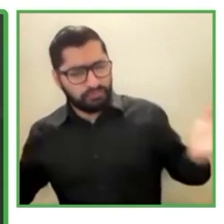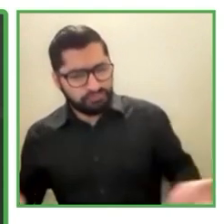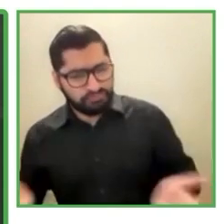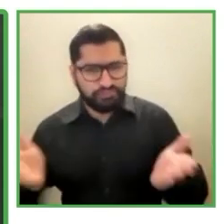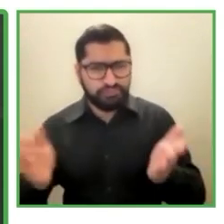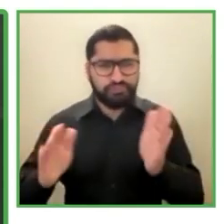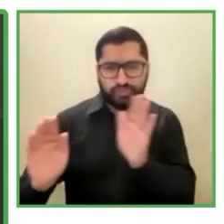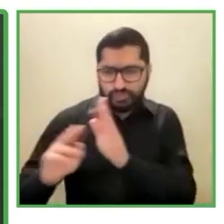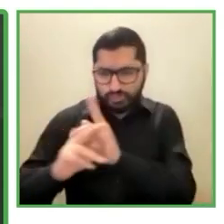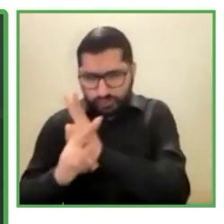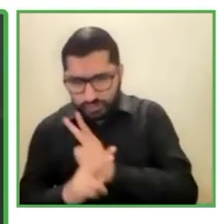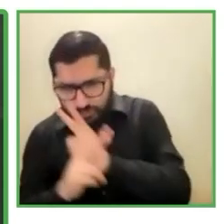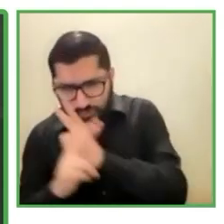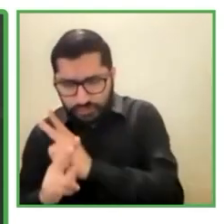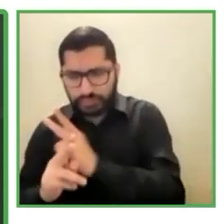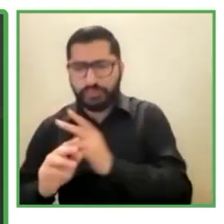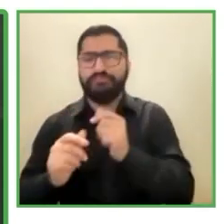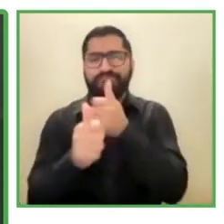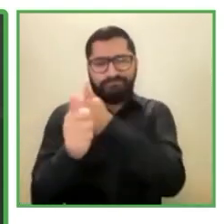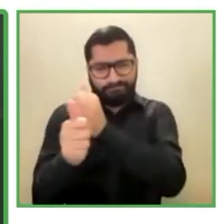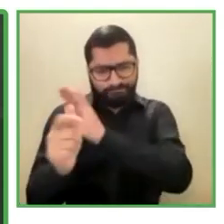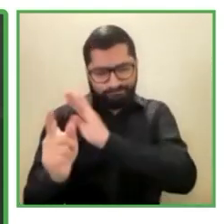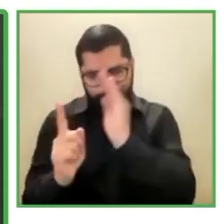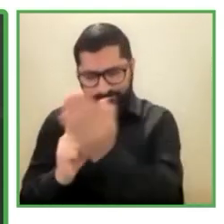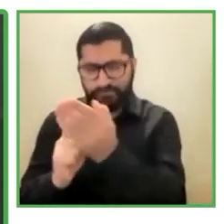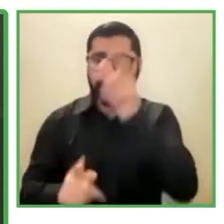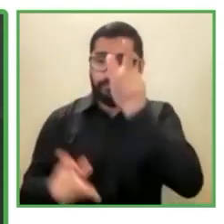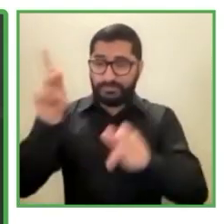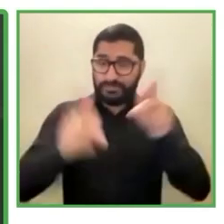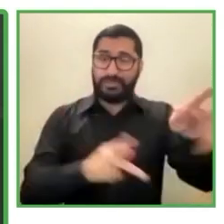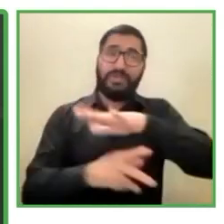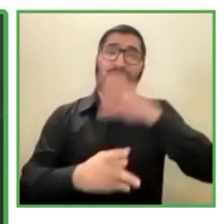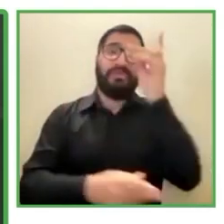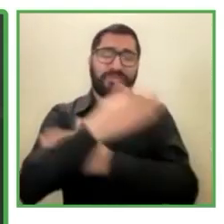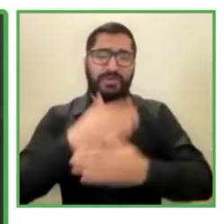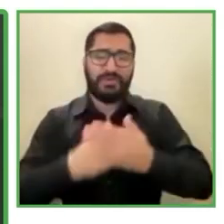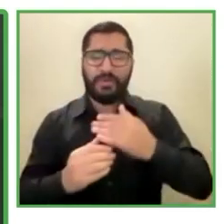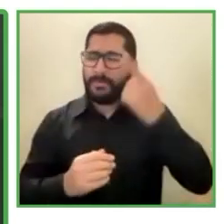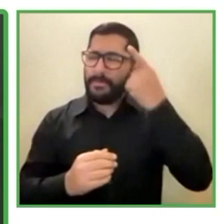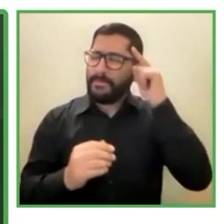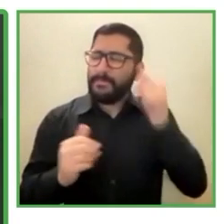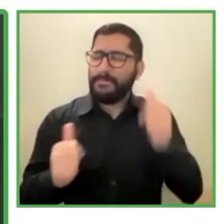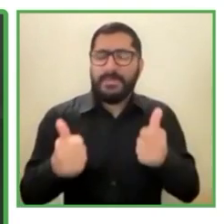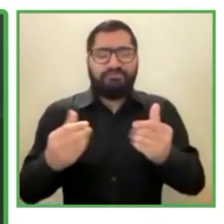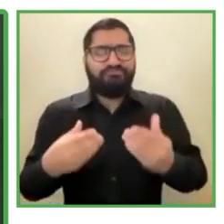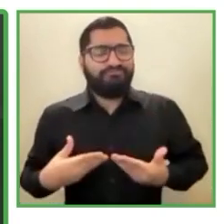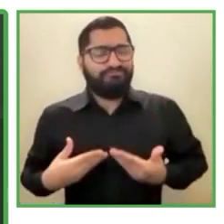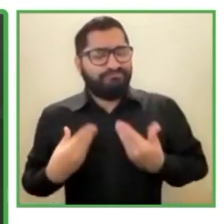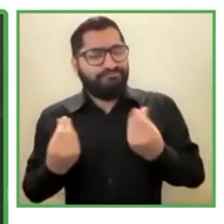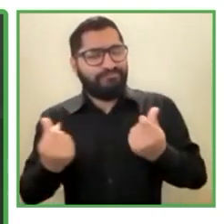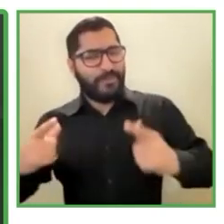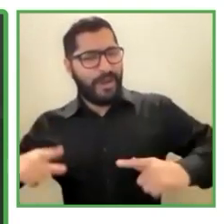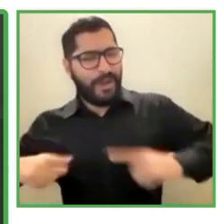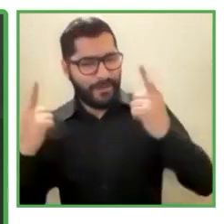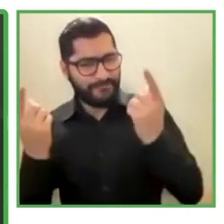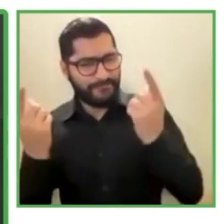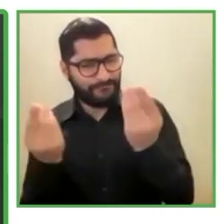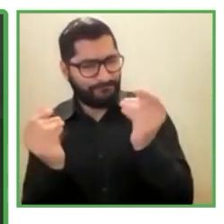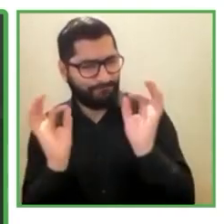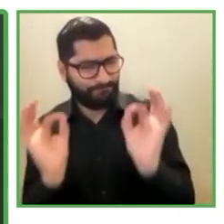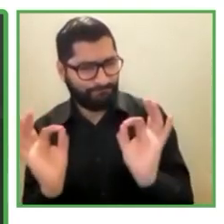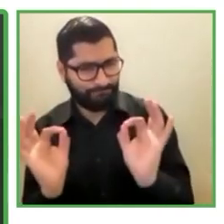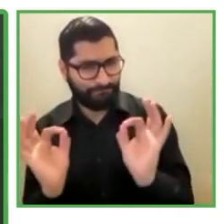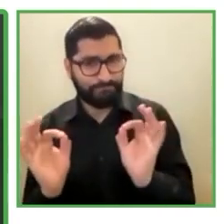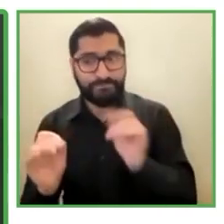move forward in the rights of people with disability and improve their daily lives. Between them, their right to